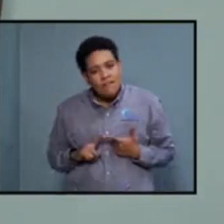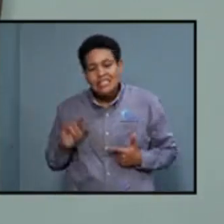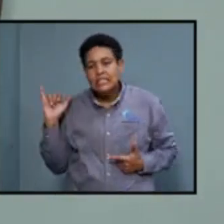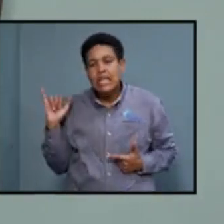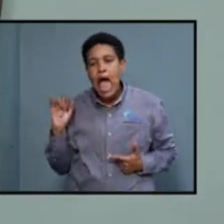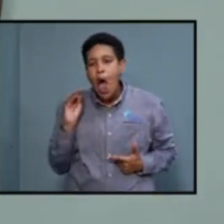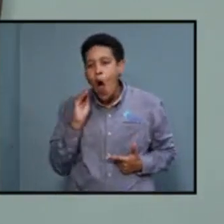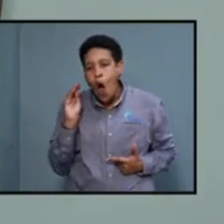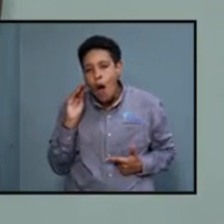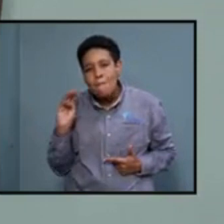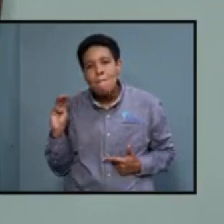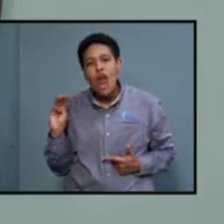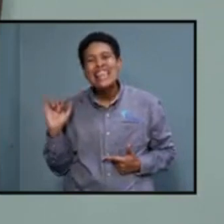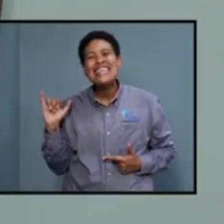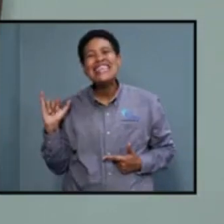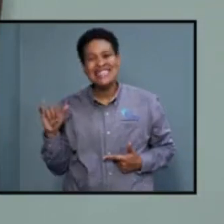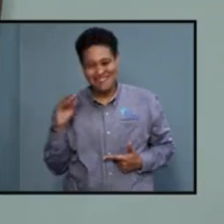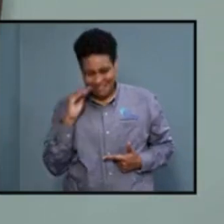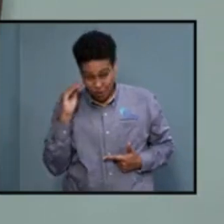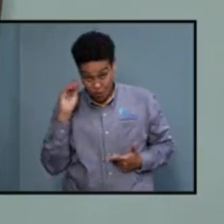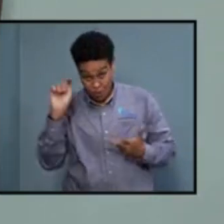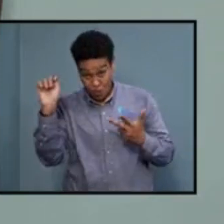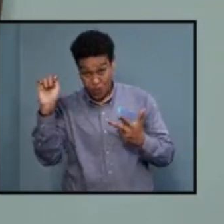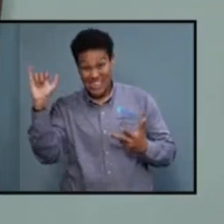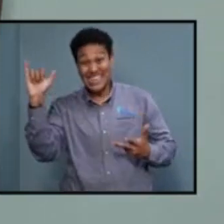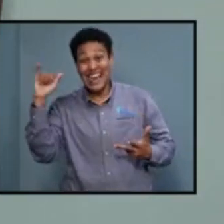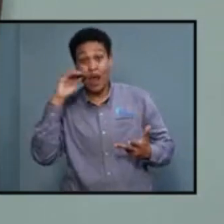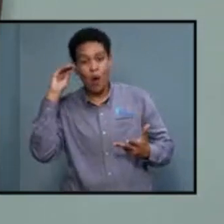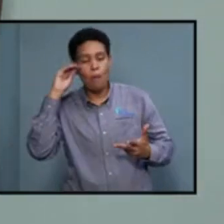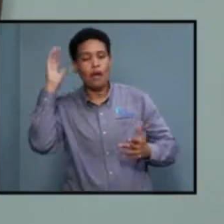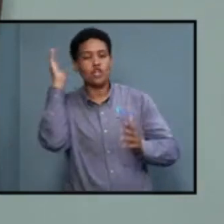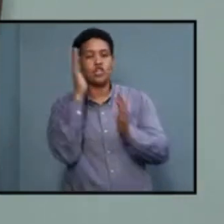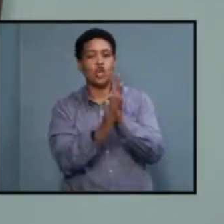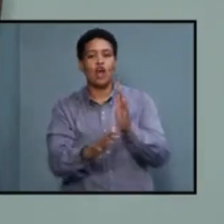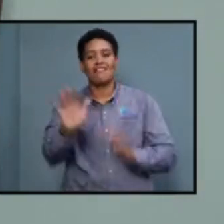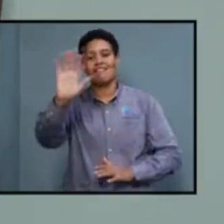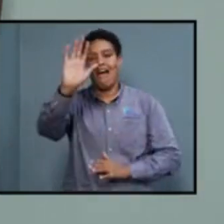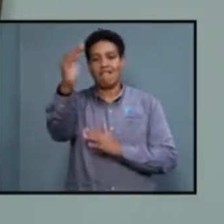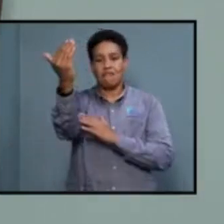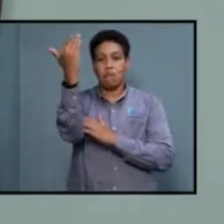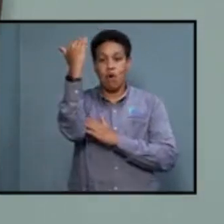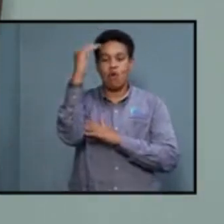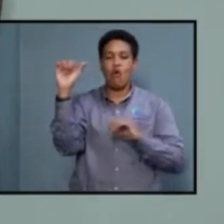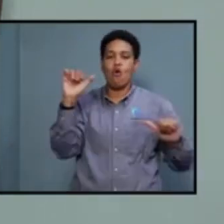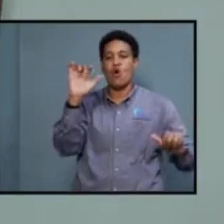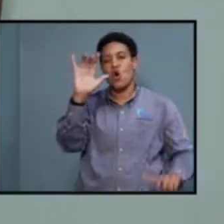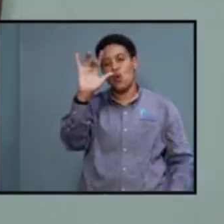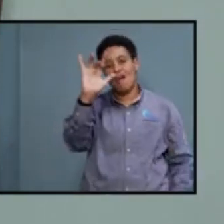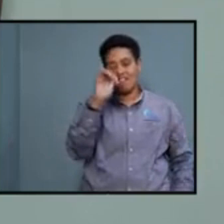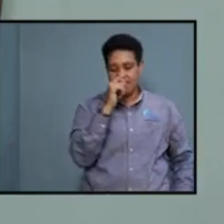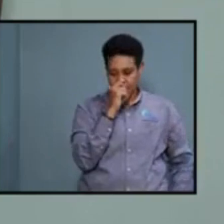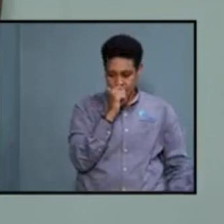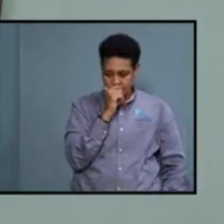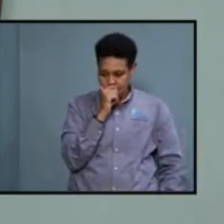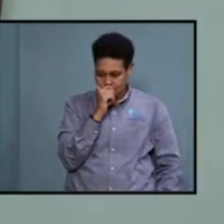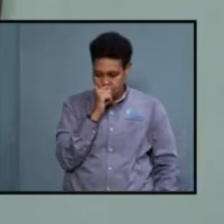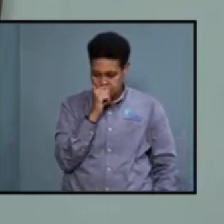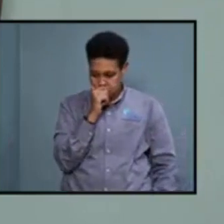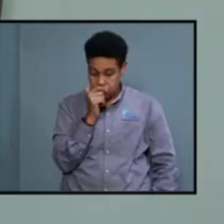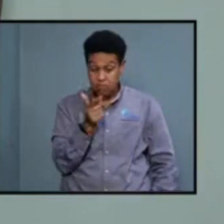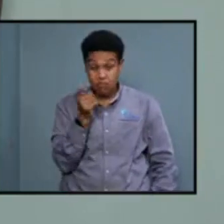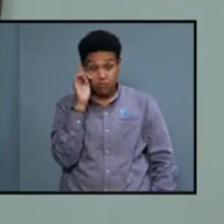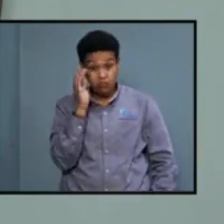and end at 5 am on wednesday august 25th this will be repeated